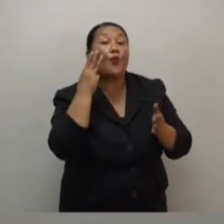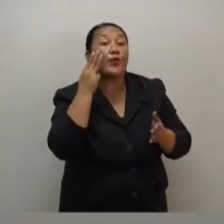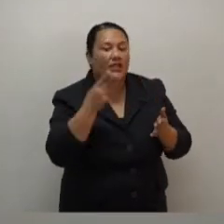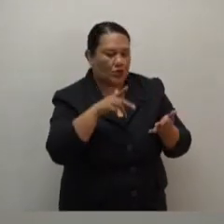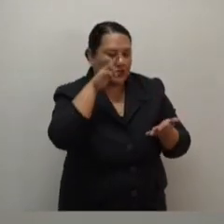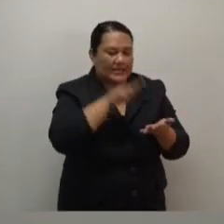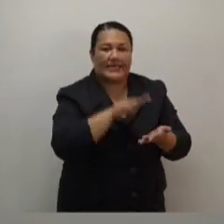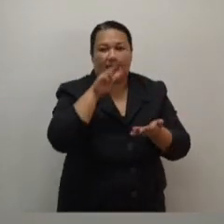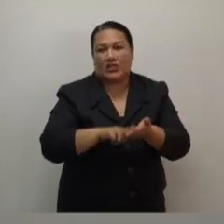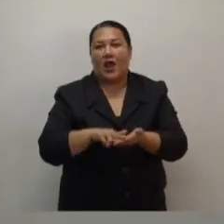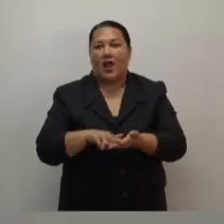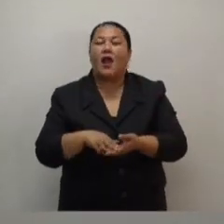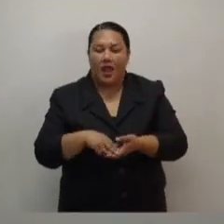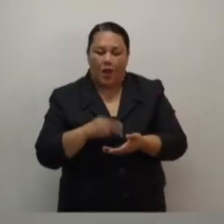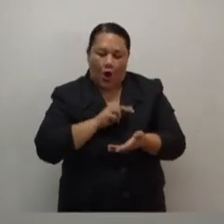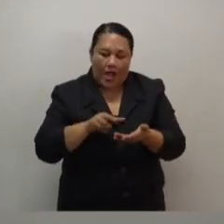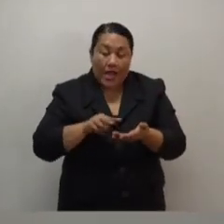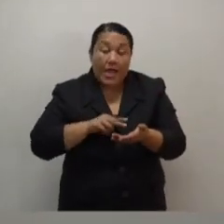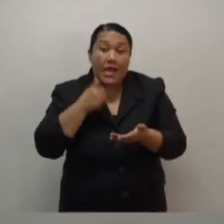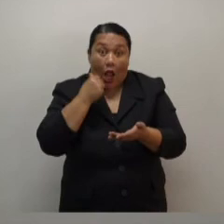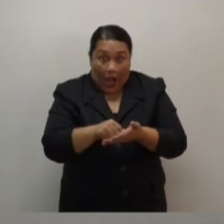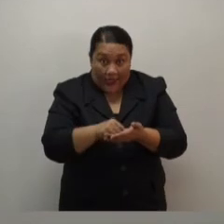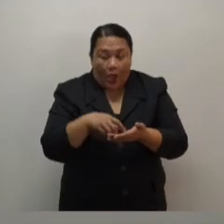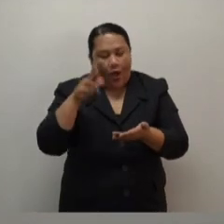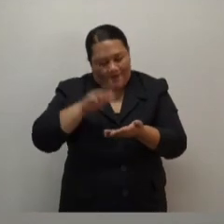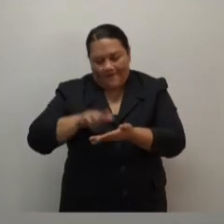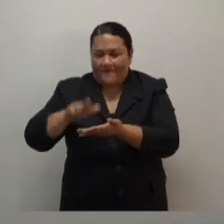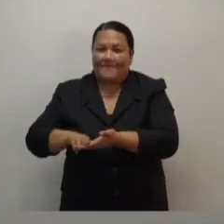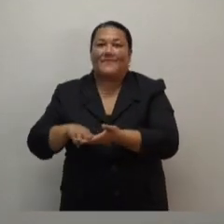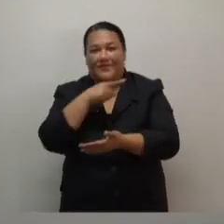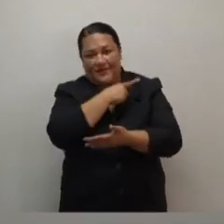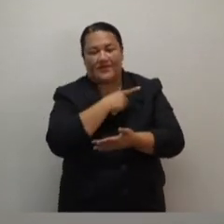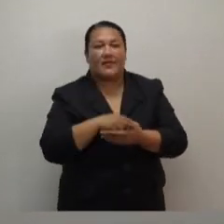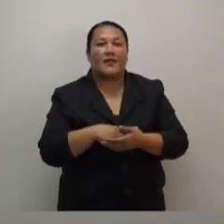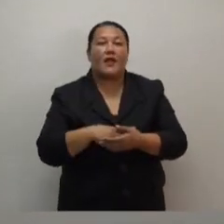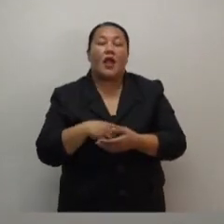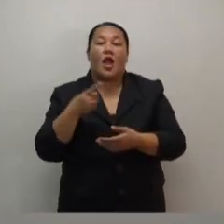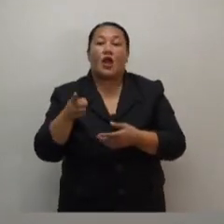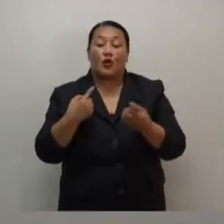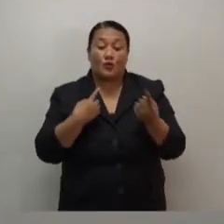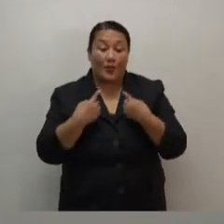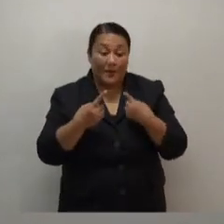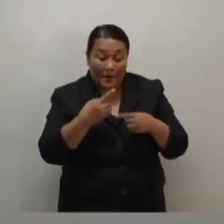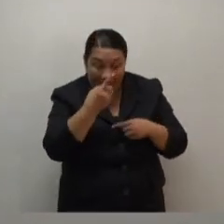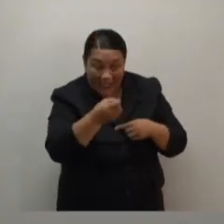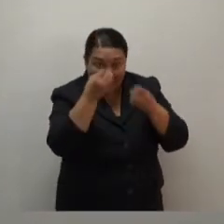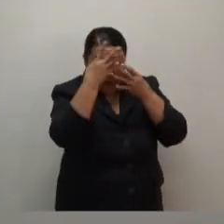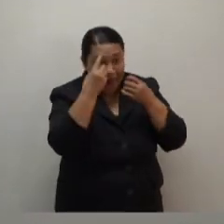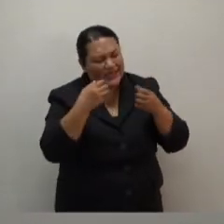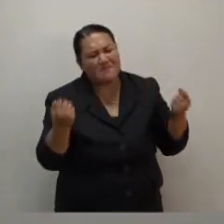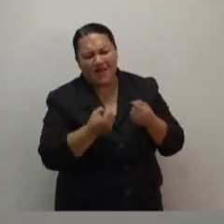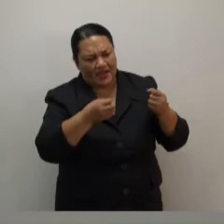the AG's chambers too. You'll find the details available on the web page. We have the Justices of Peace